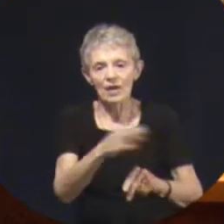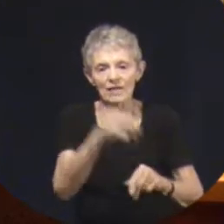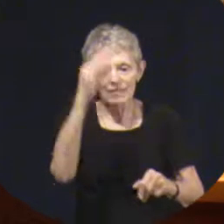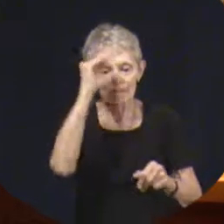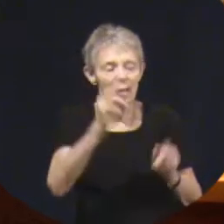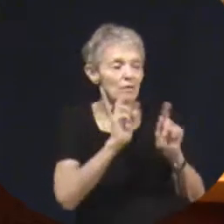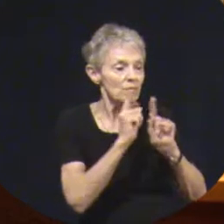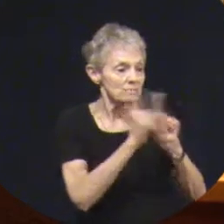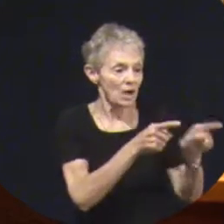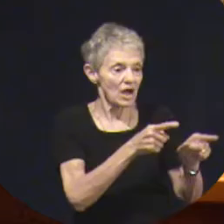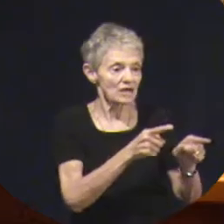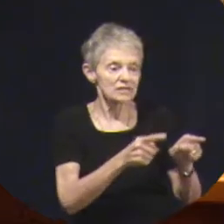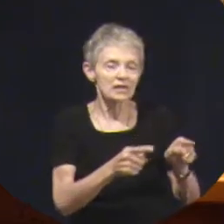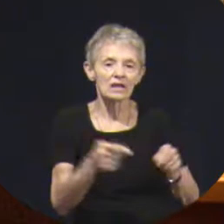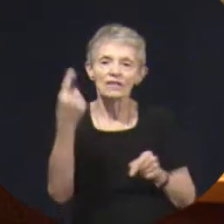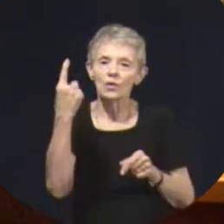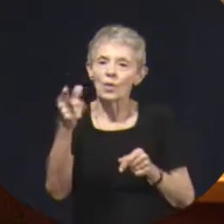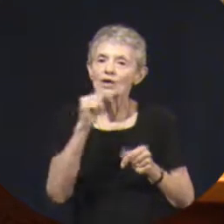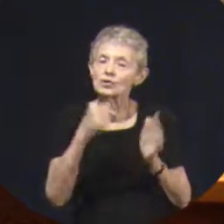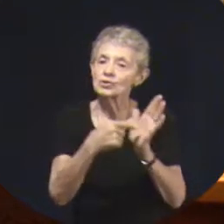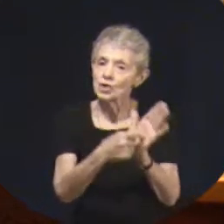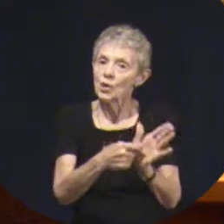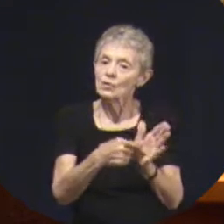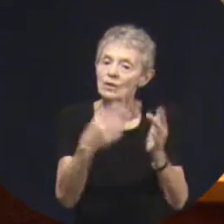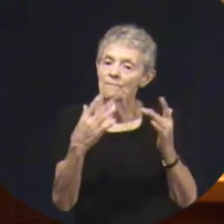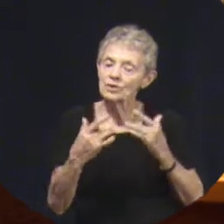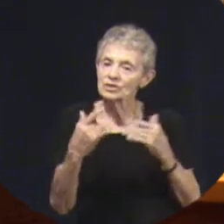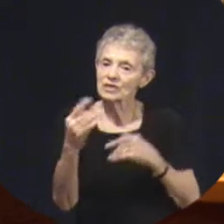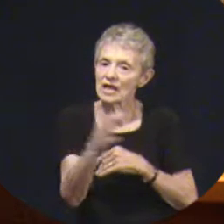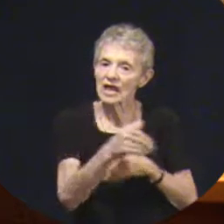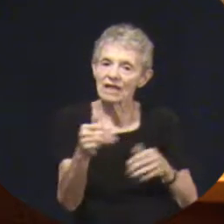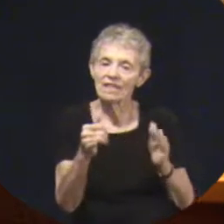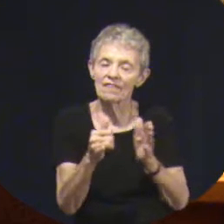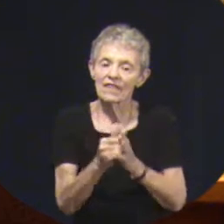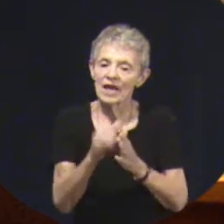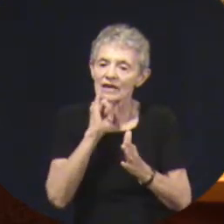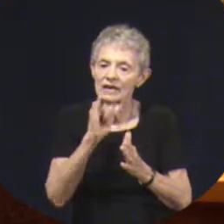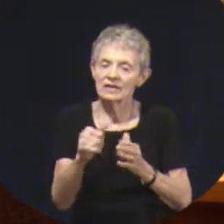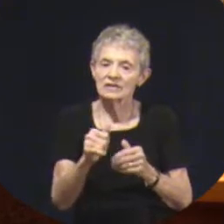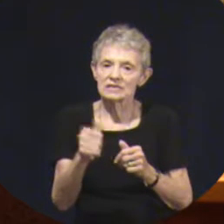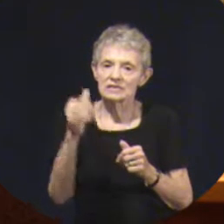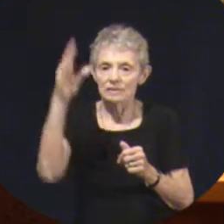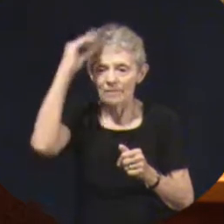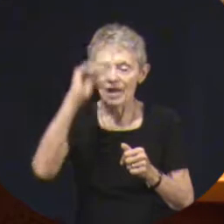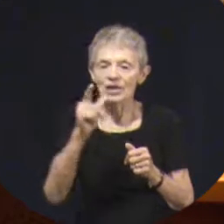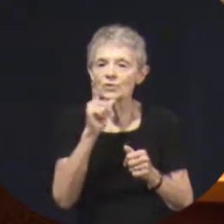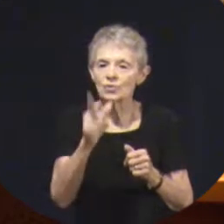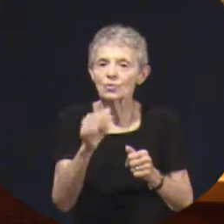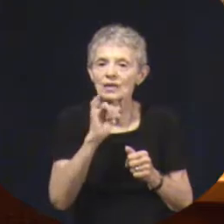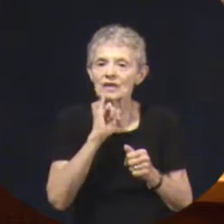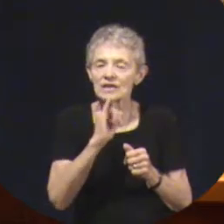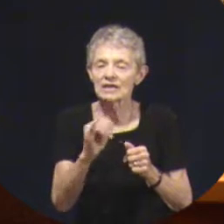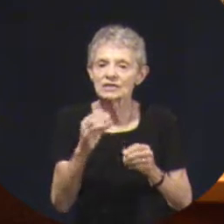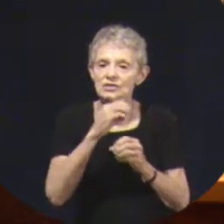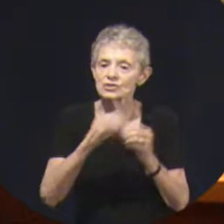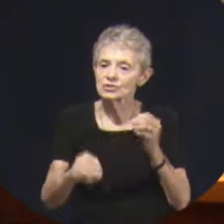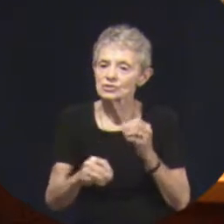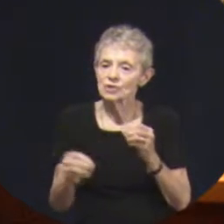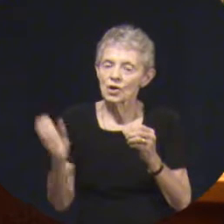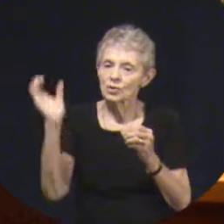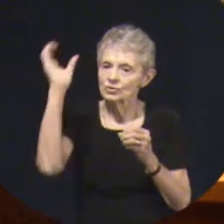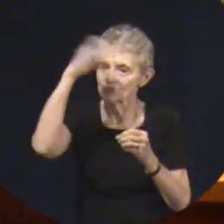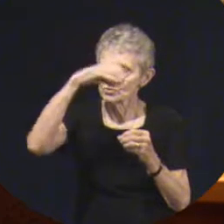correctly, "The one who shows mercy." And that is the Samaritan, the most unlikely of people. We must remember this